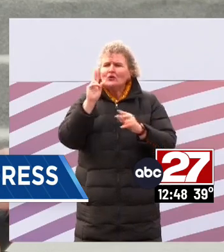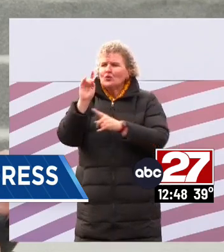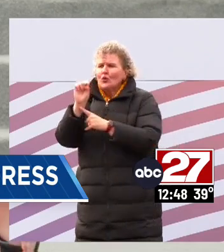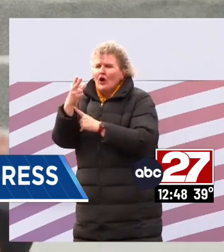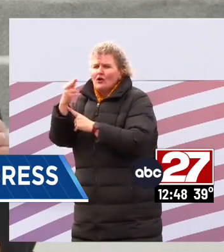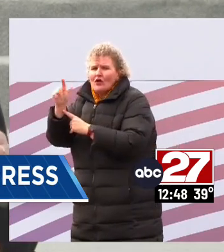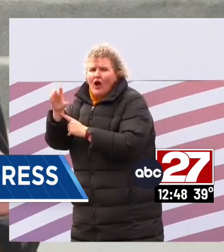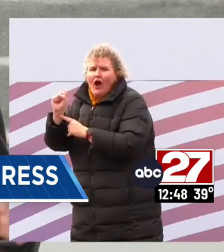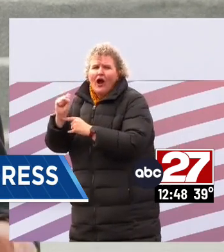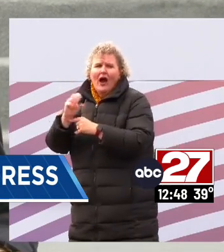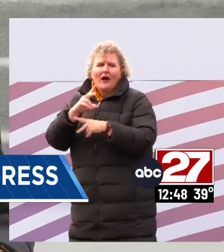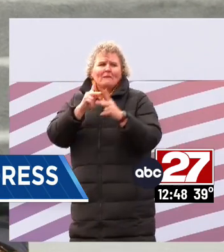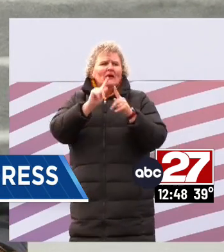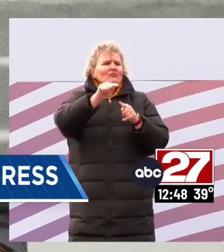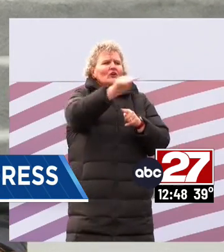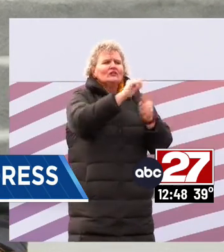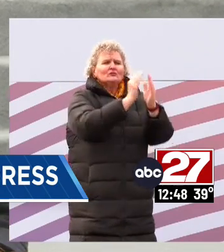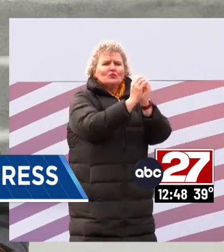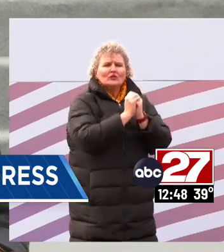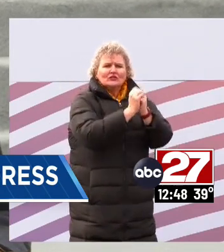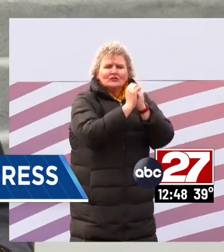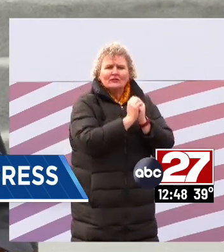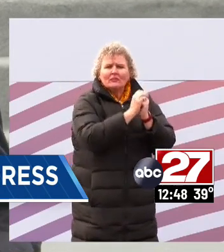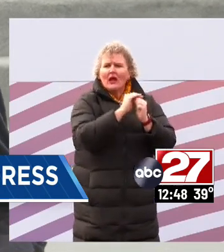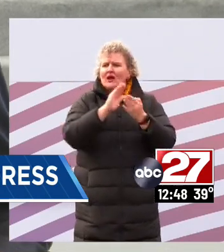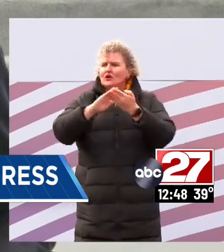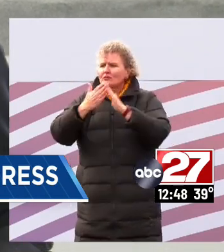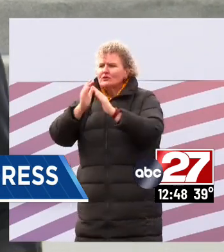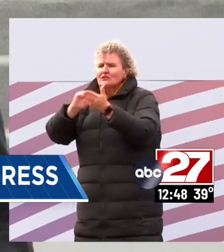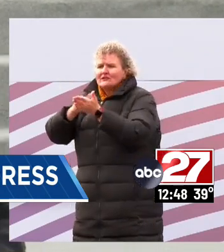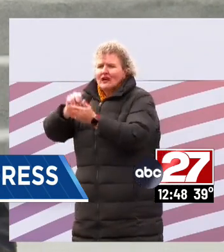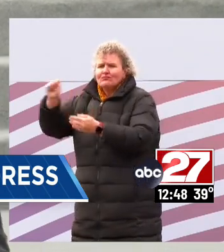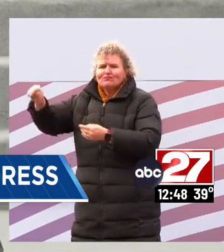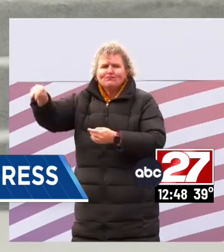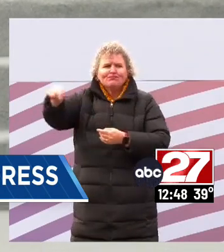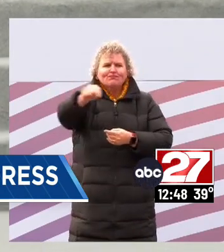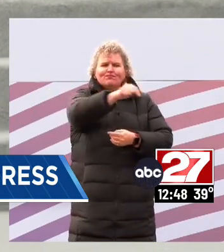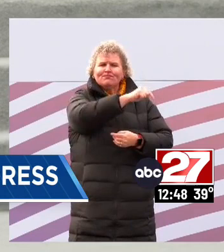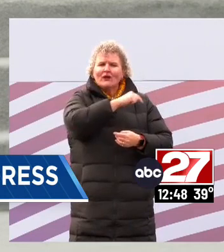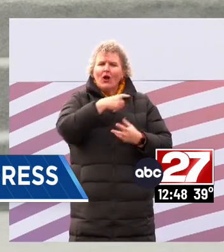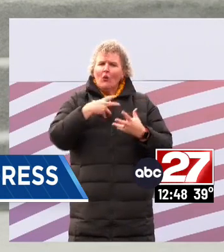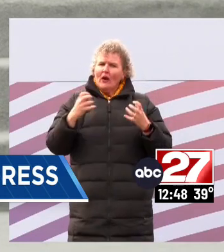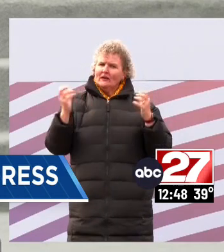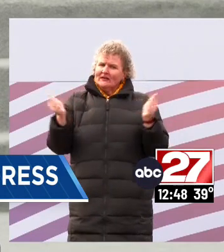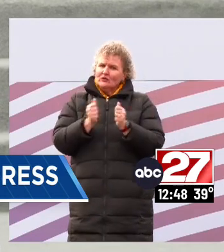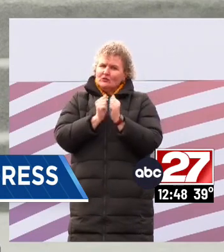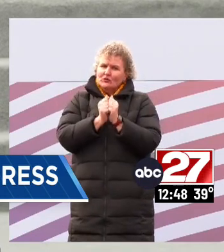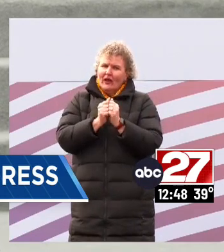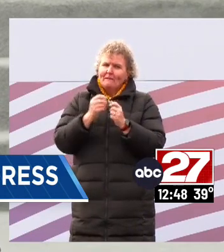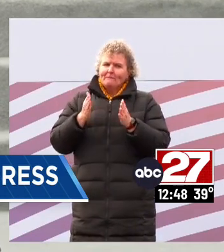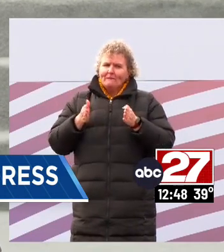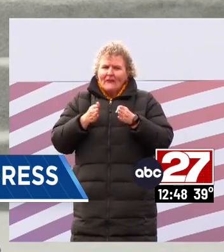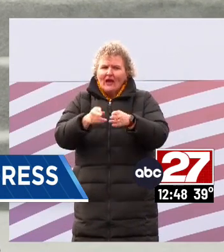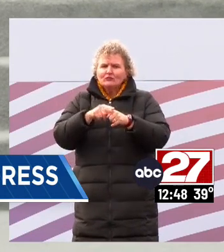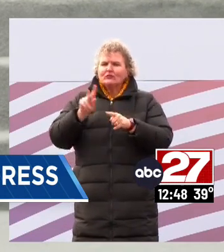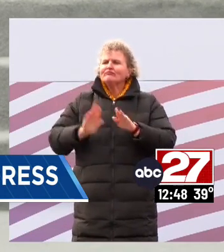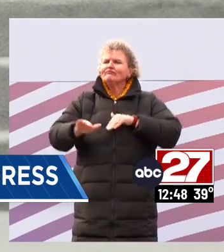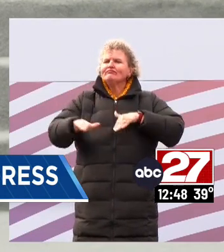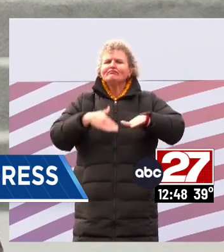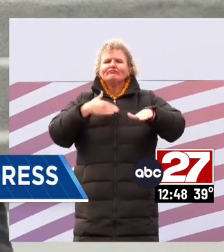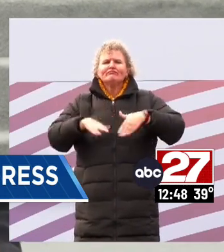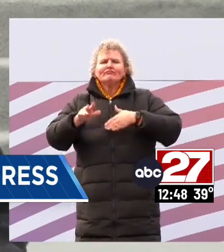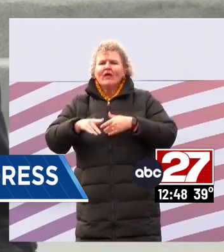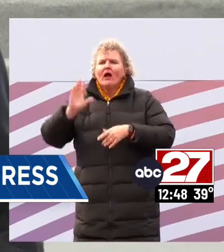worship, and into your community centers. We walked our main streets together, and I listened to you. I heard